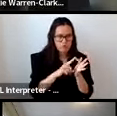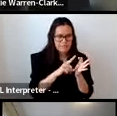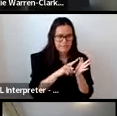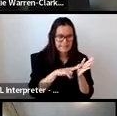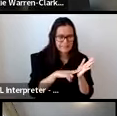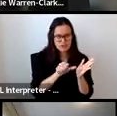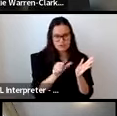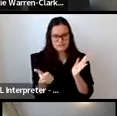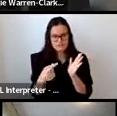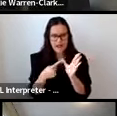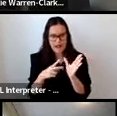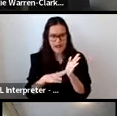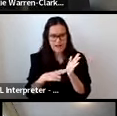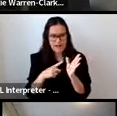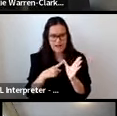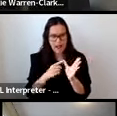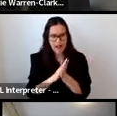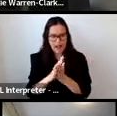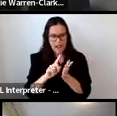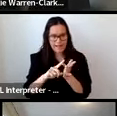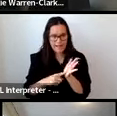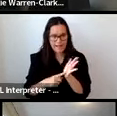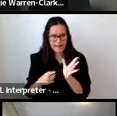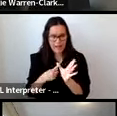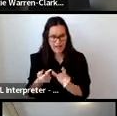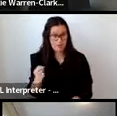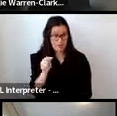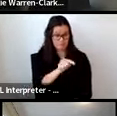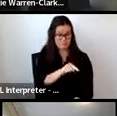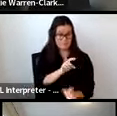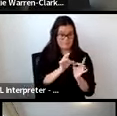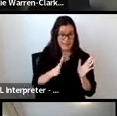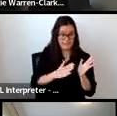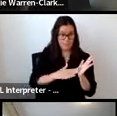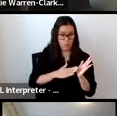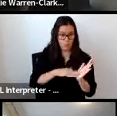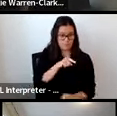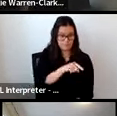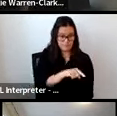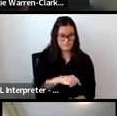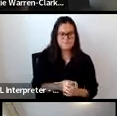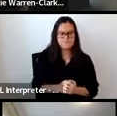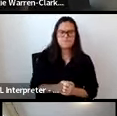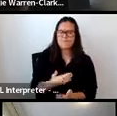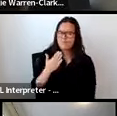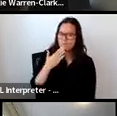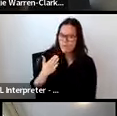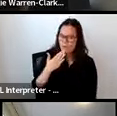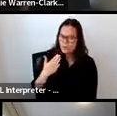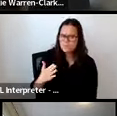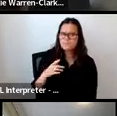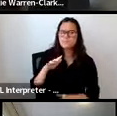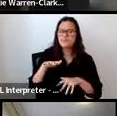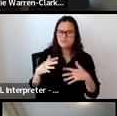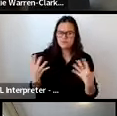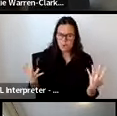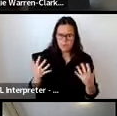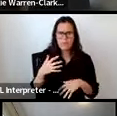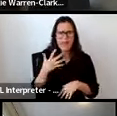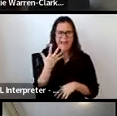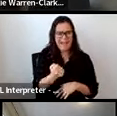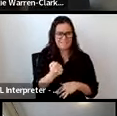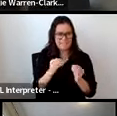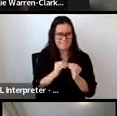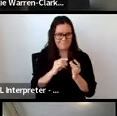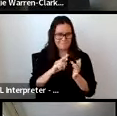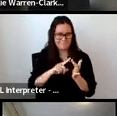Thank you very much, Holly. Can I just ask, in terms of the proposed legislation that we've got in front of us,